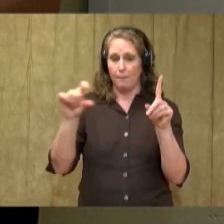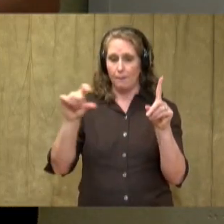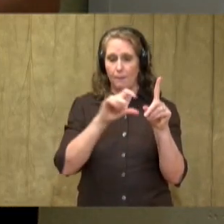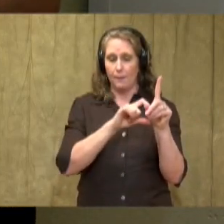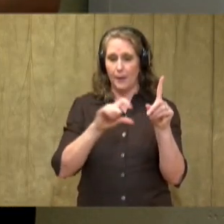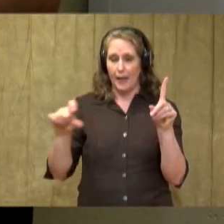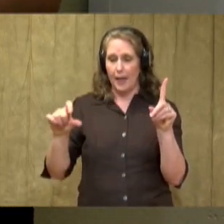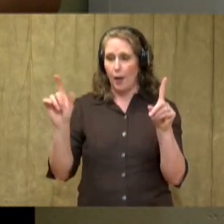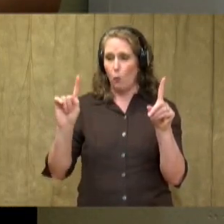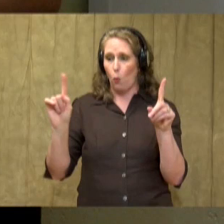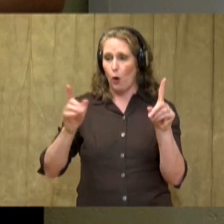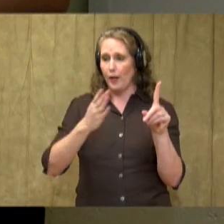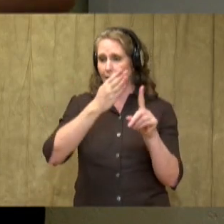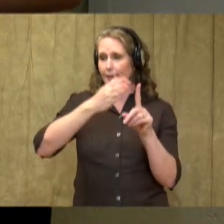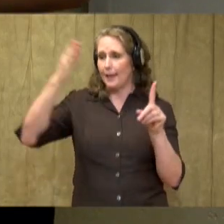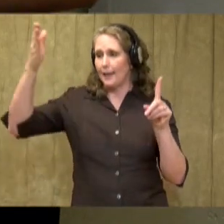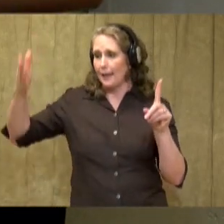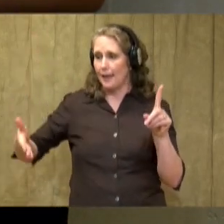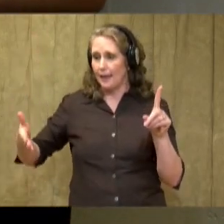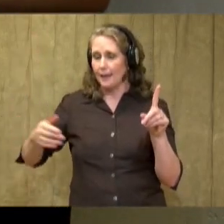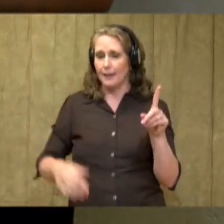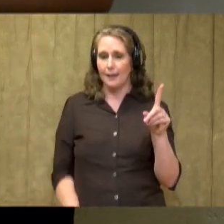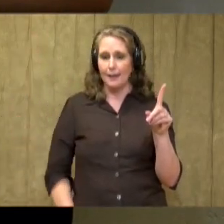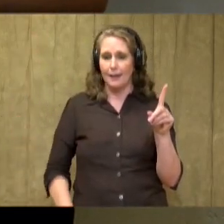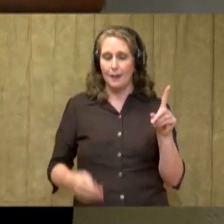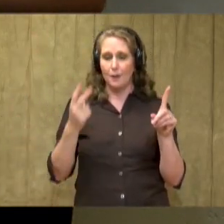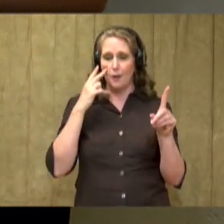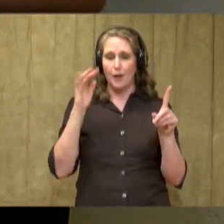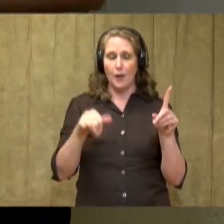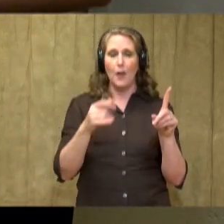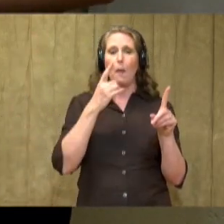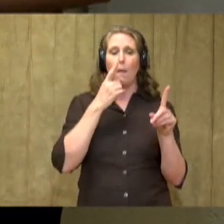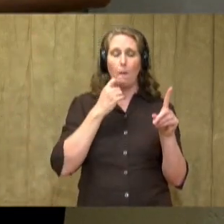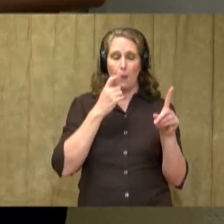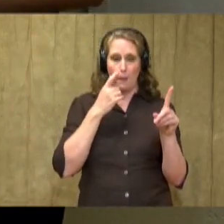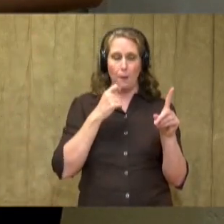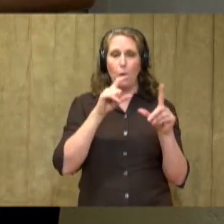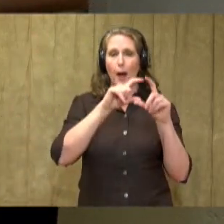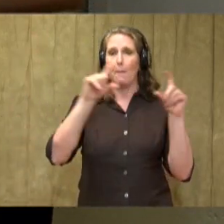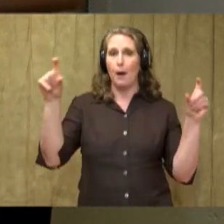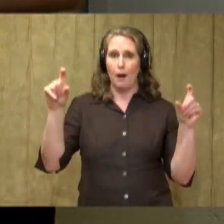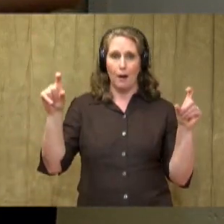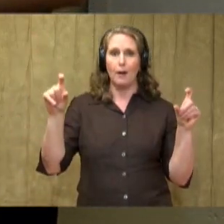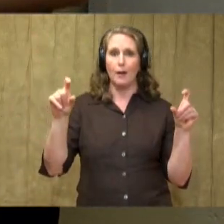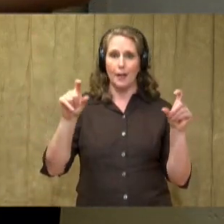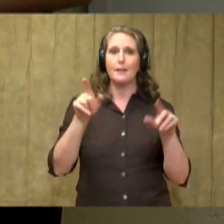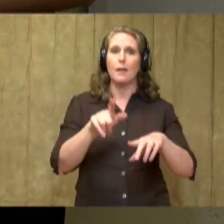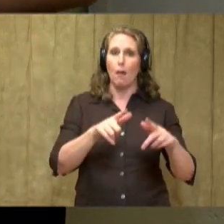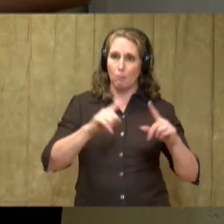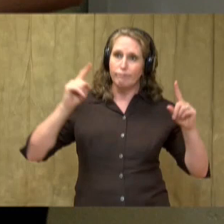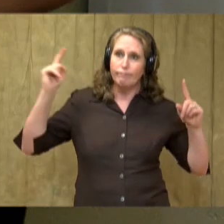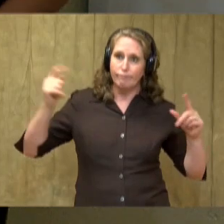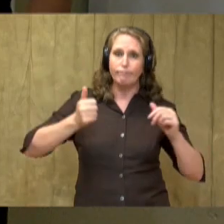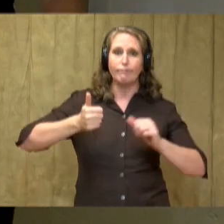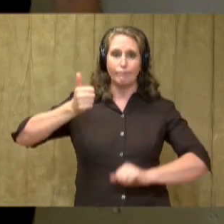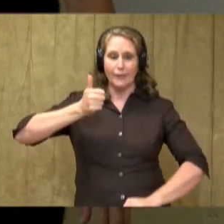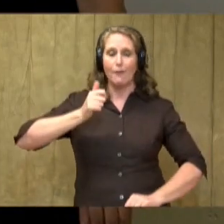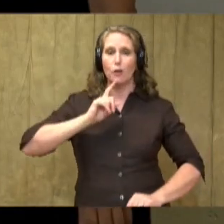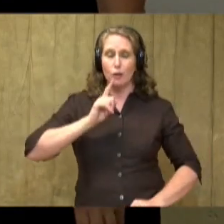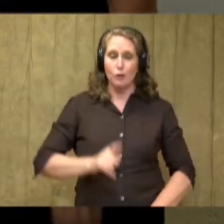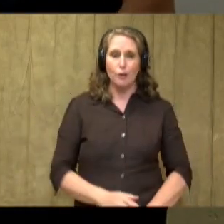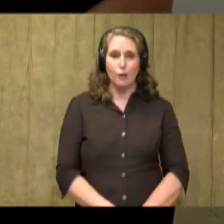one ends. Looking back at this, the red one is clearly the longest.